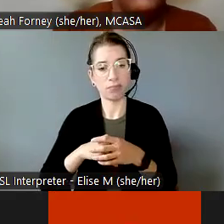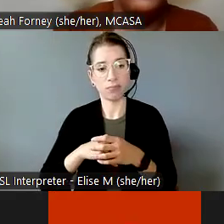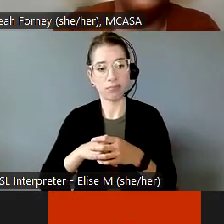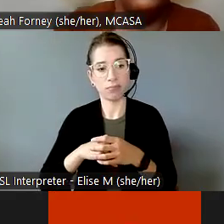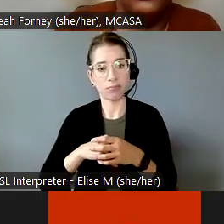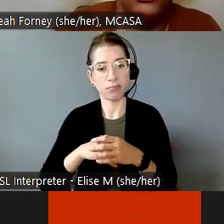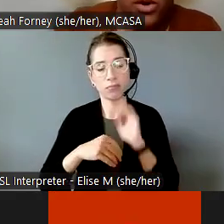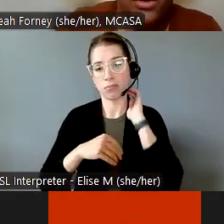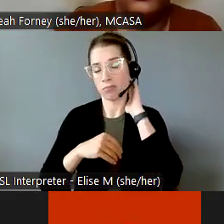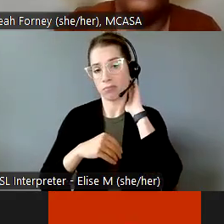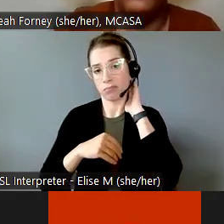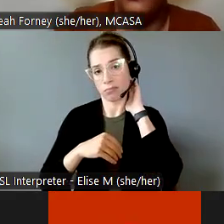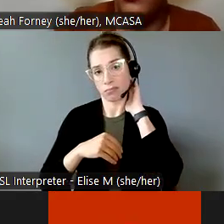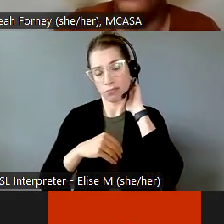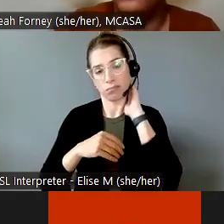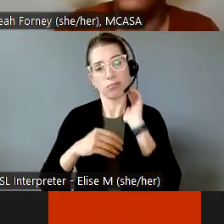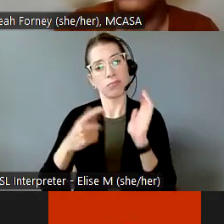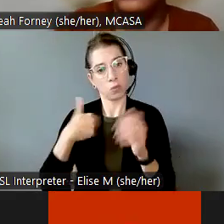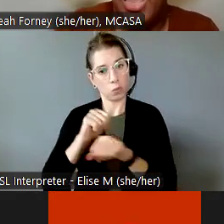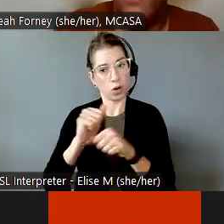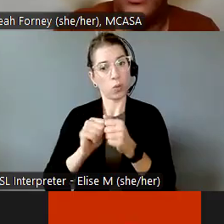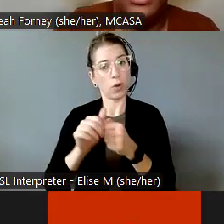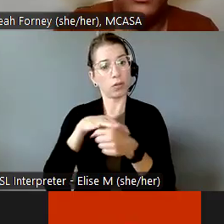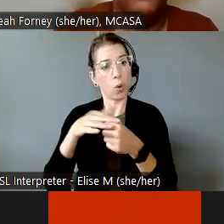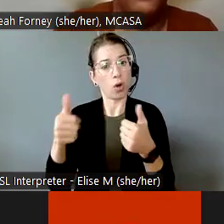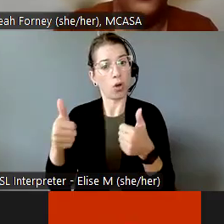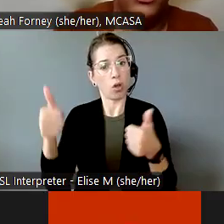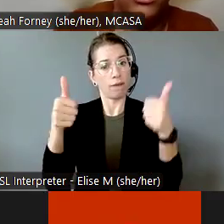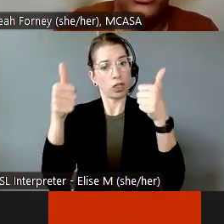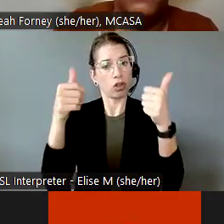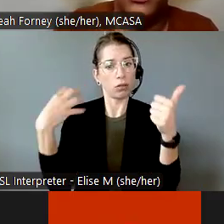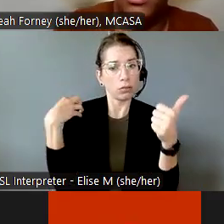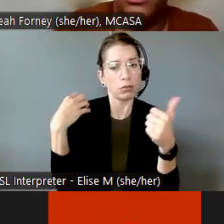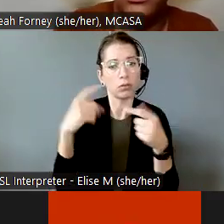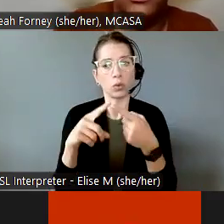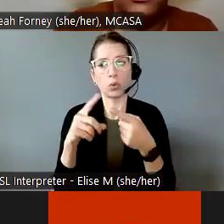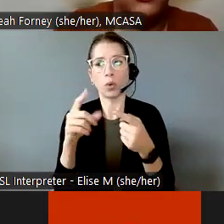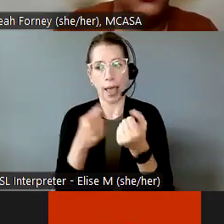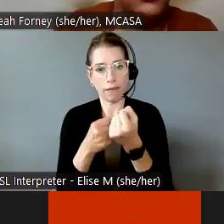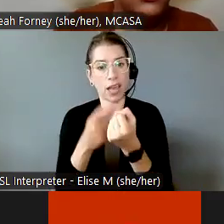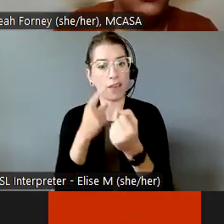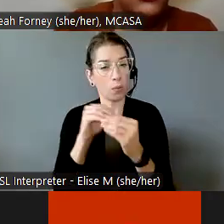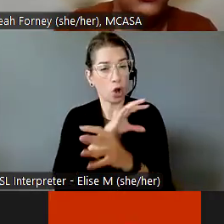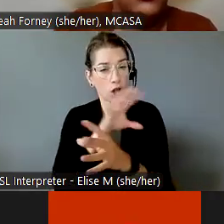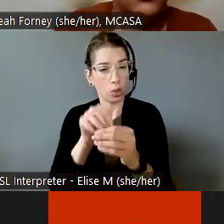And are we working with local officials to advocate for more inclusive laws?